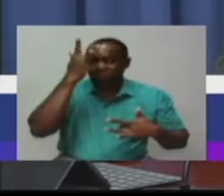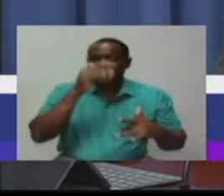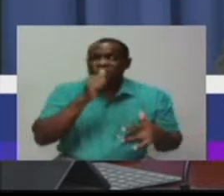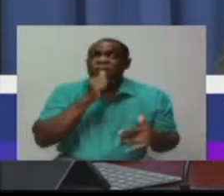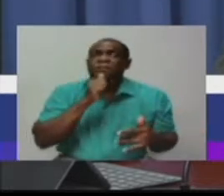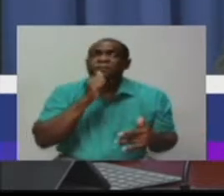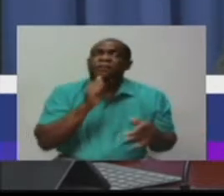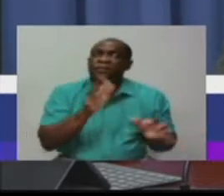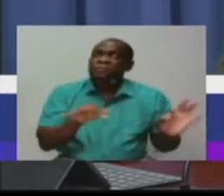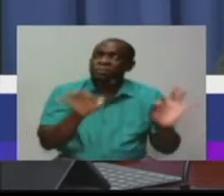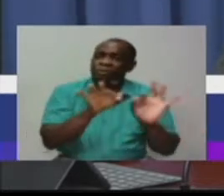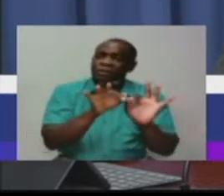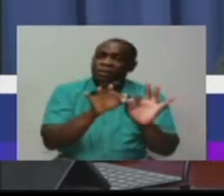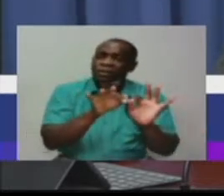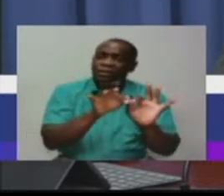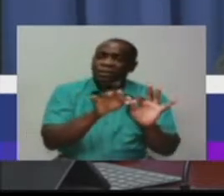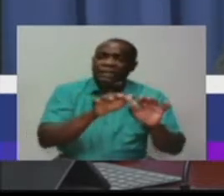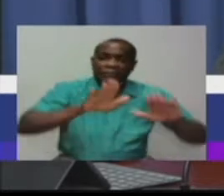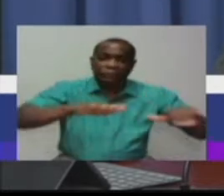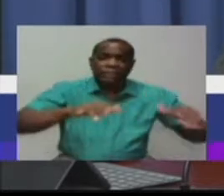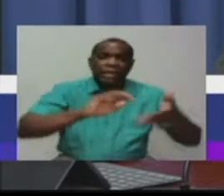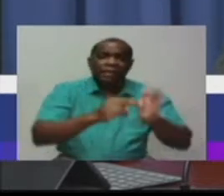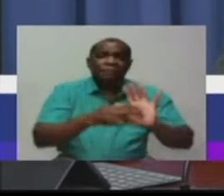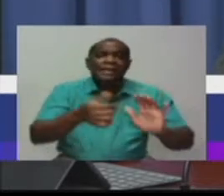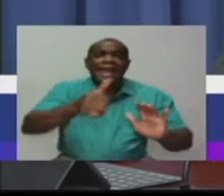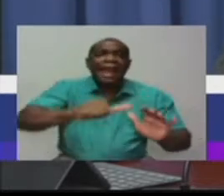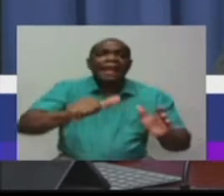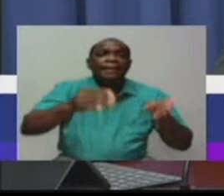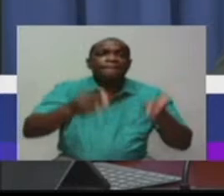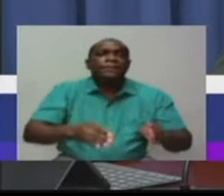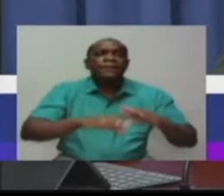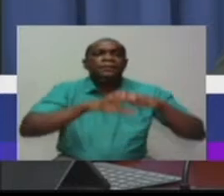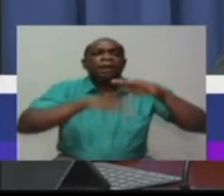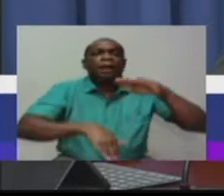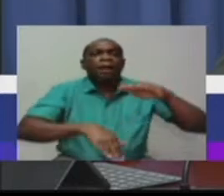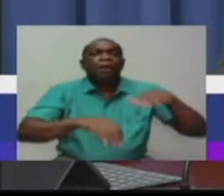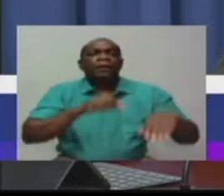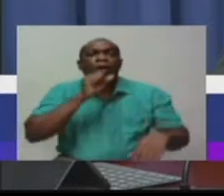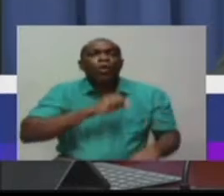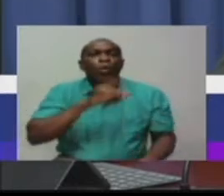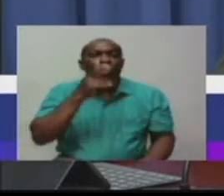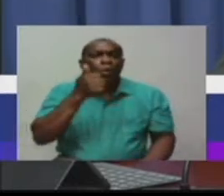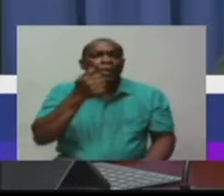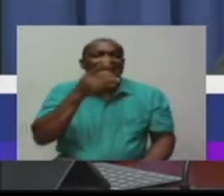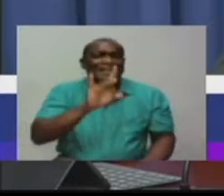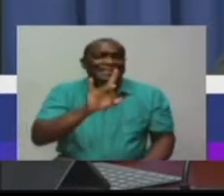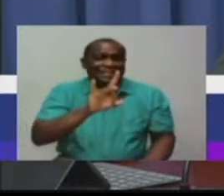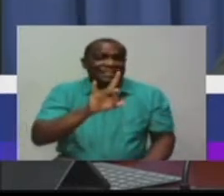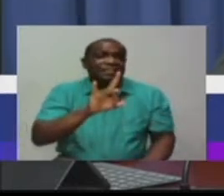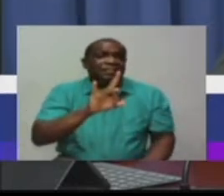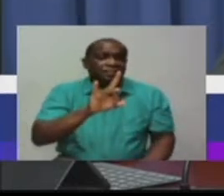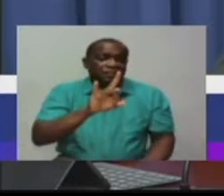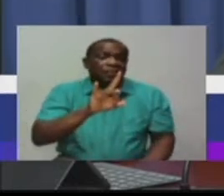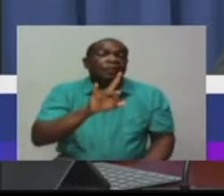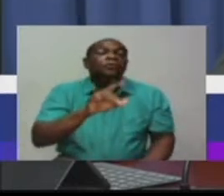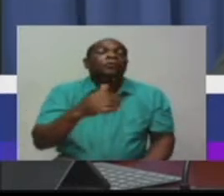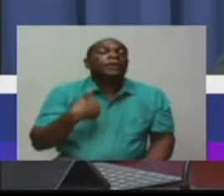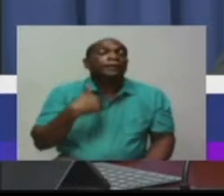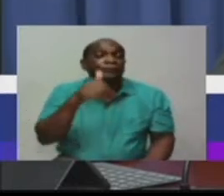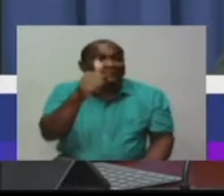is anybody under 18. So those 10 cases is 10 cases are all under